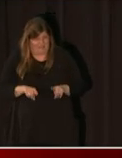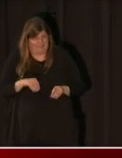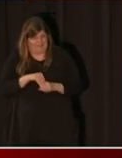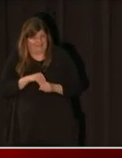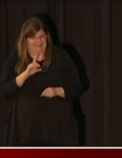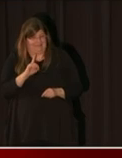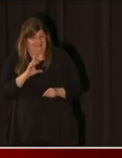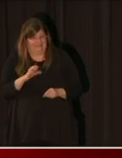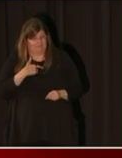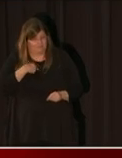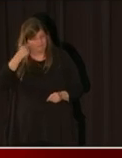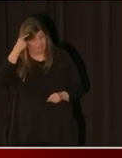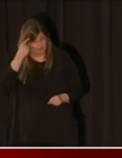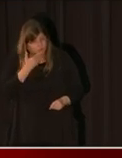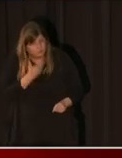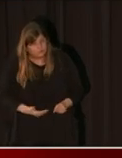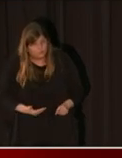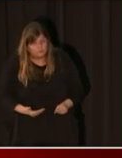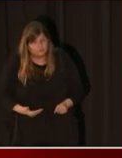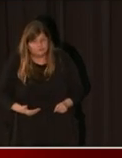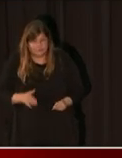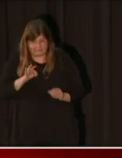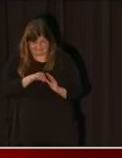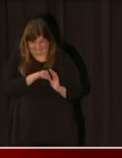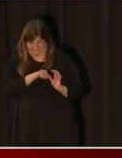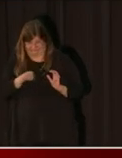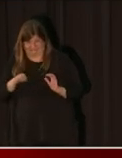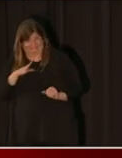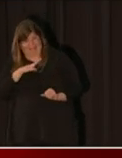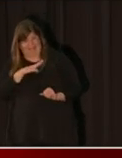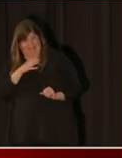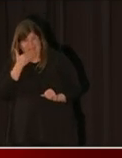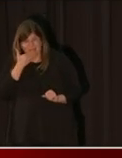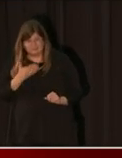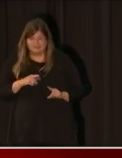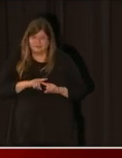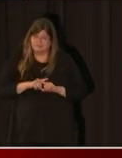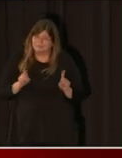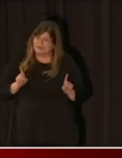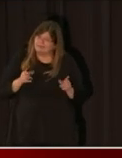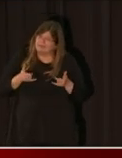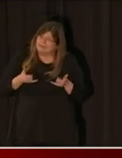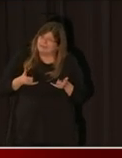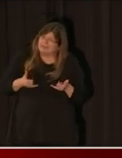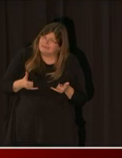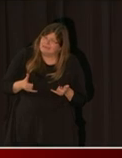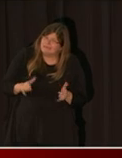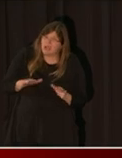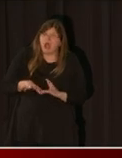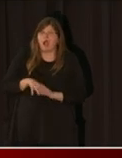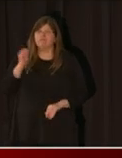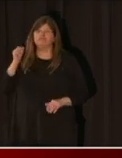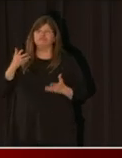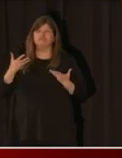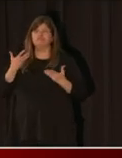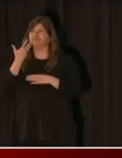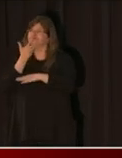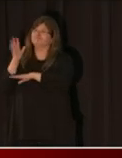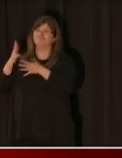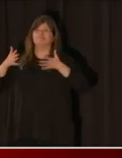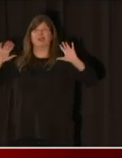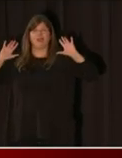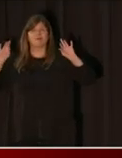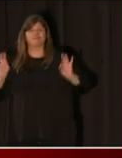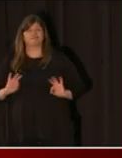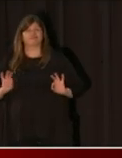very good thing, but we are certainly not out of the woods. What we can say with certainty is the number of